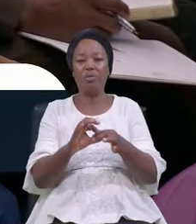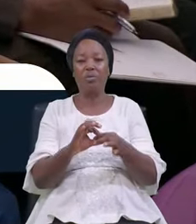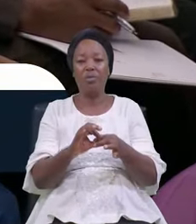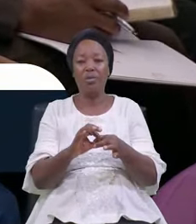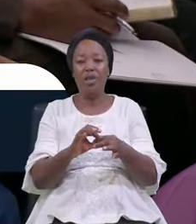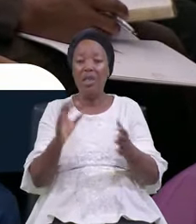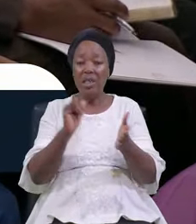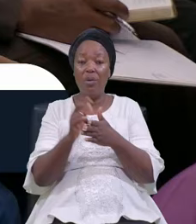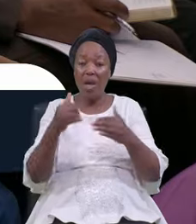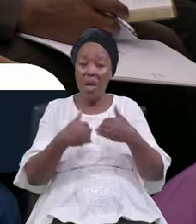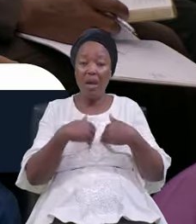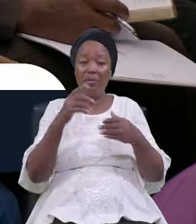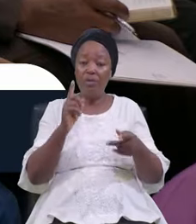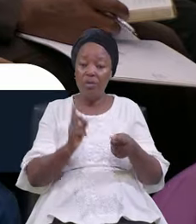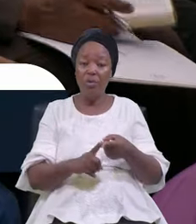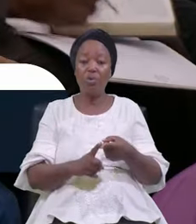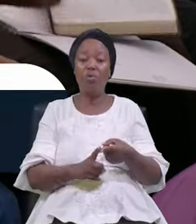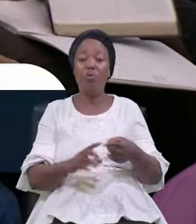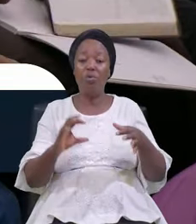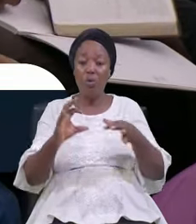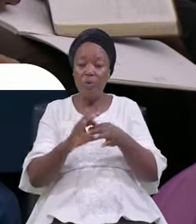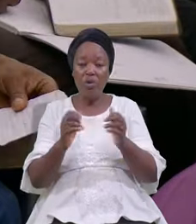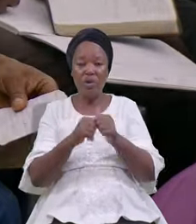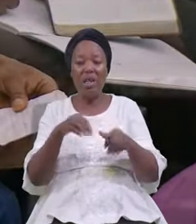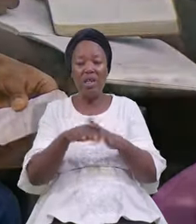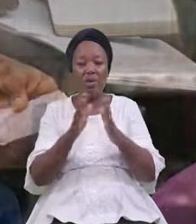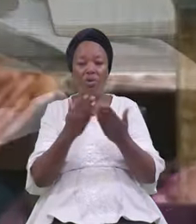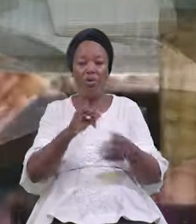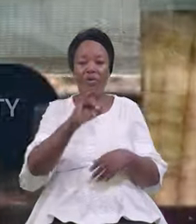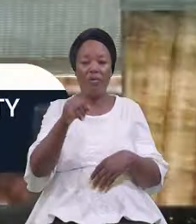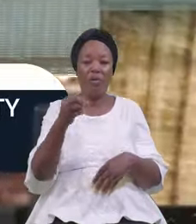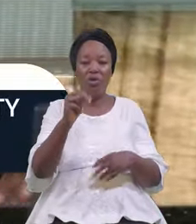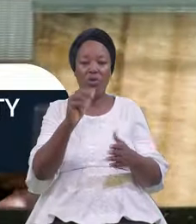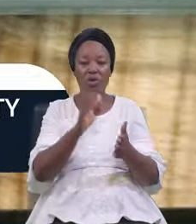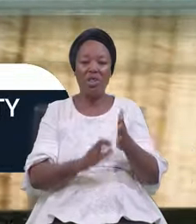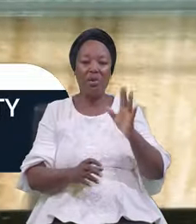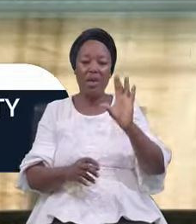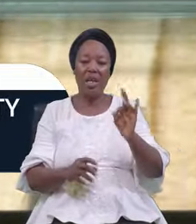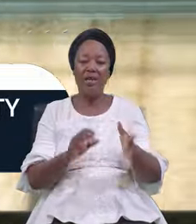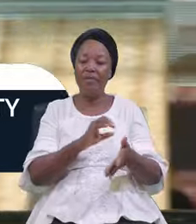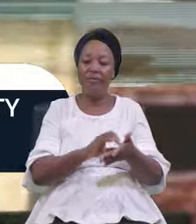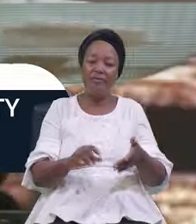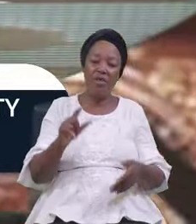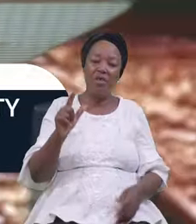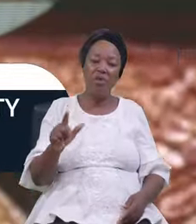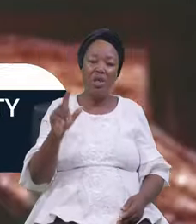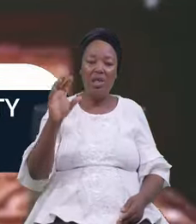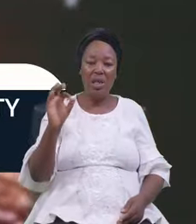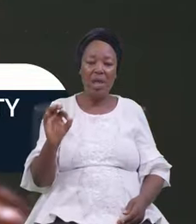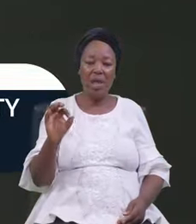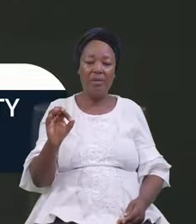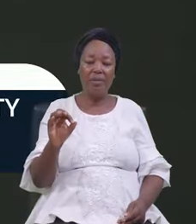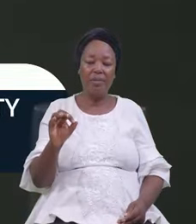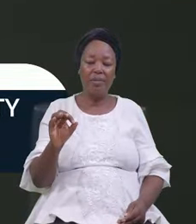with each other. John chapter 8, I'm reading from verse 29. John